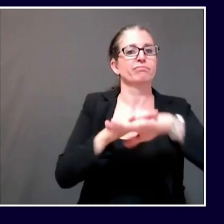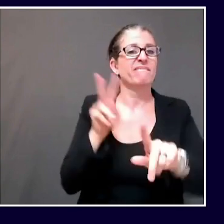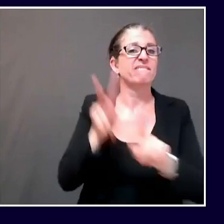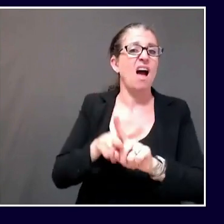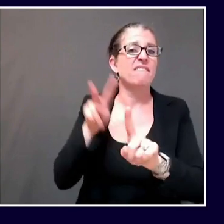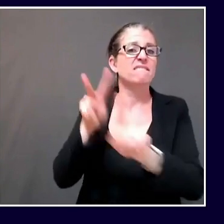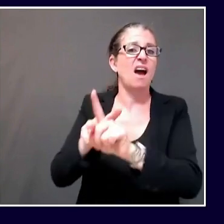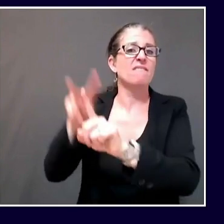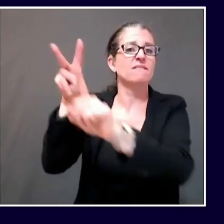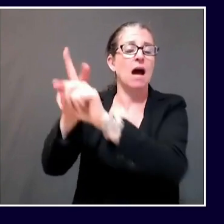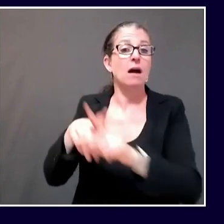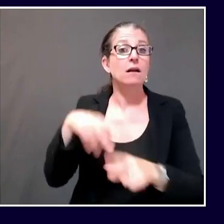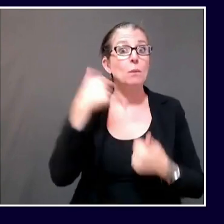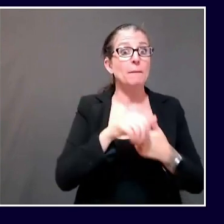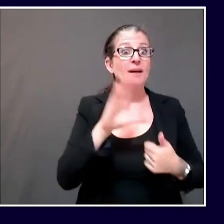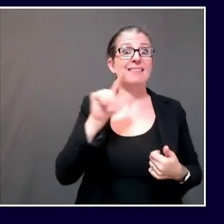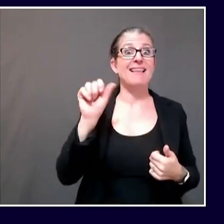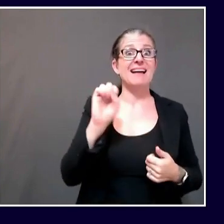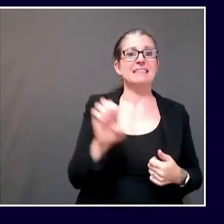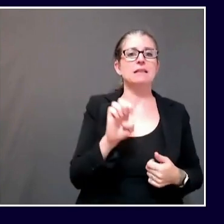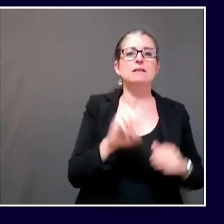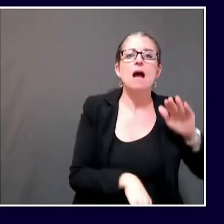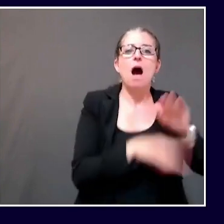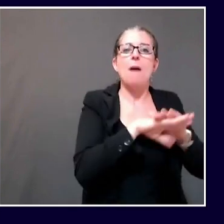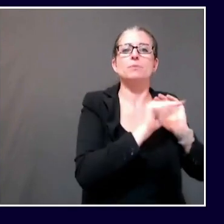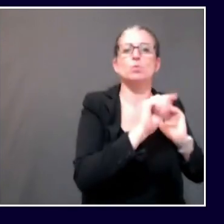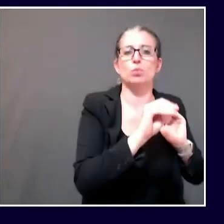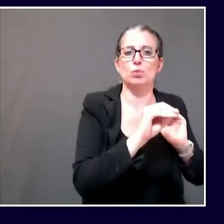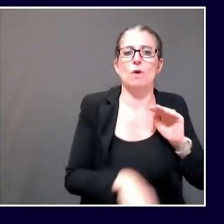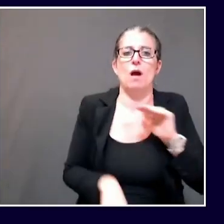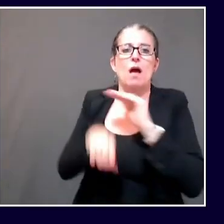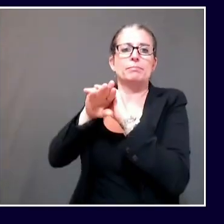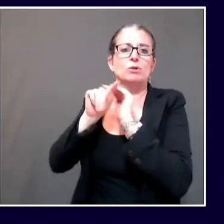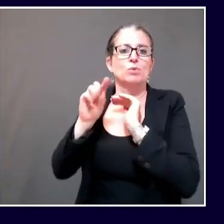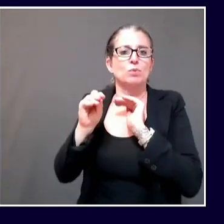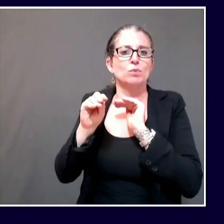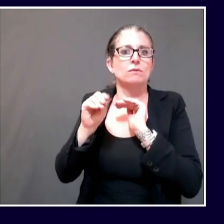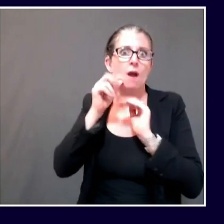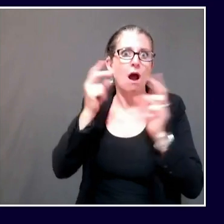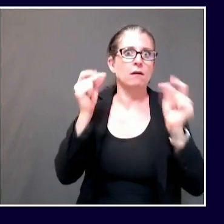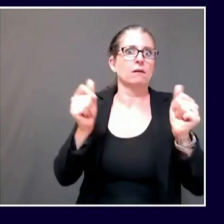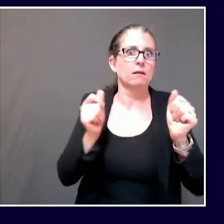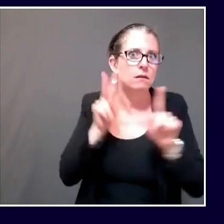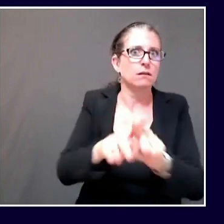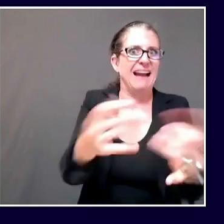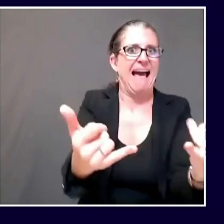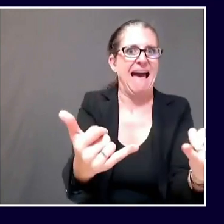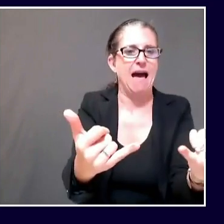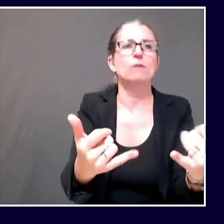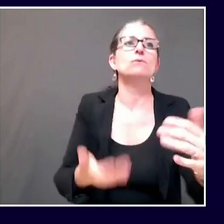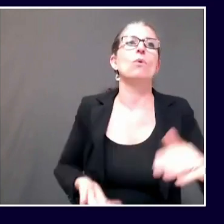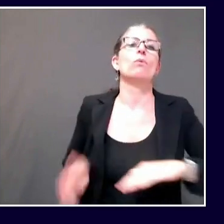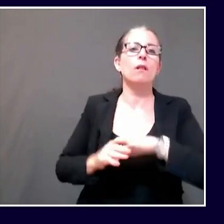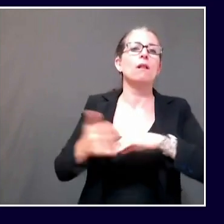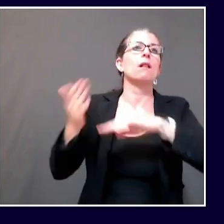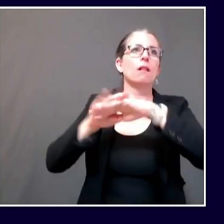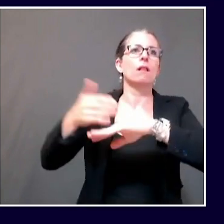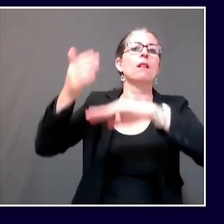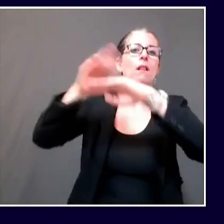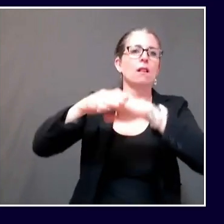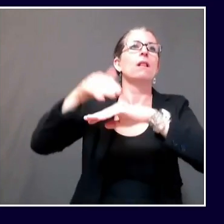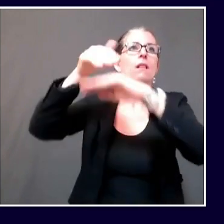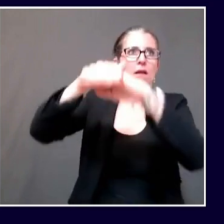health emergency enforcement tools is less about punishment and more about prevention and how do we prevent this from happening